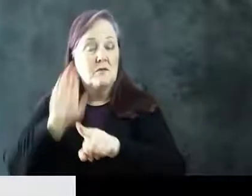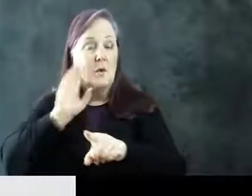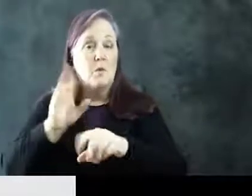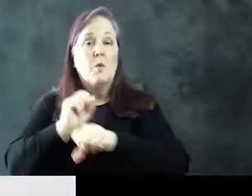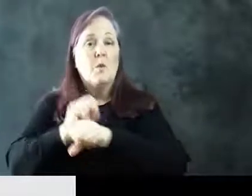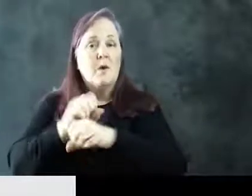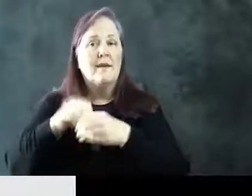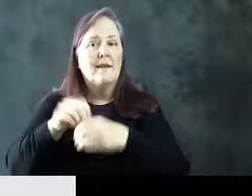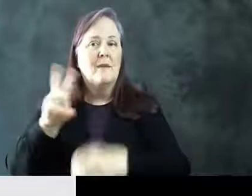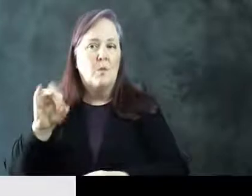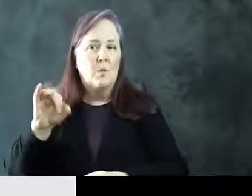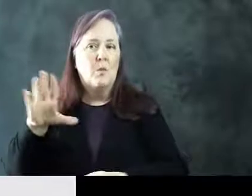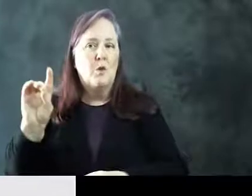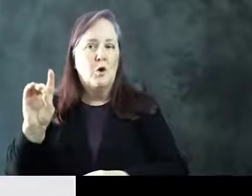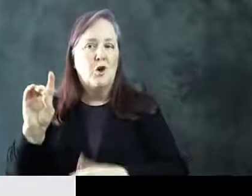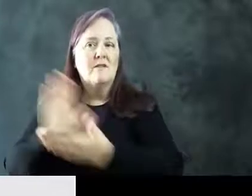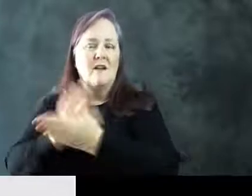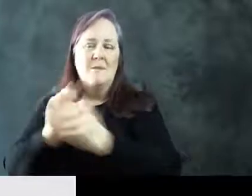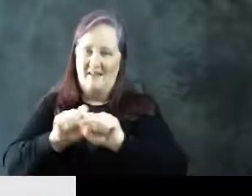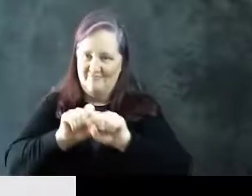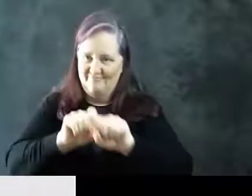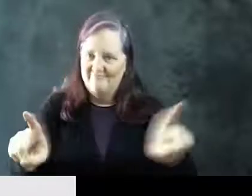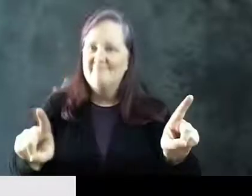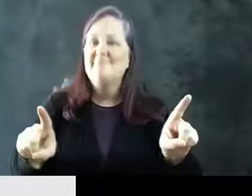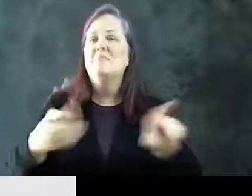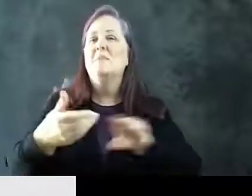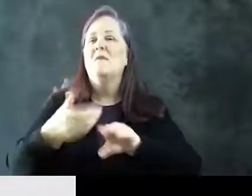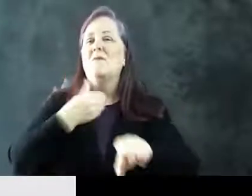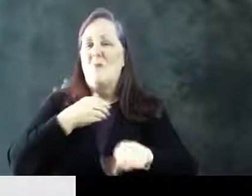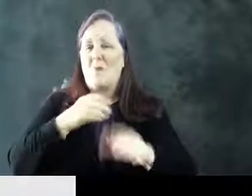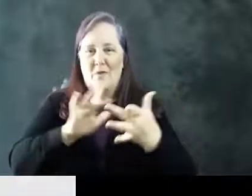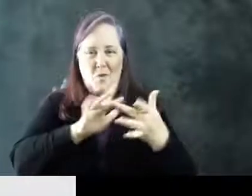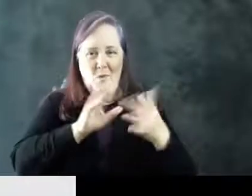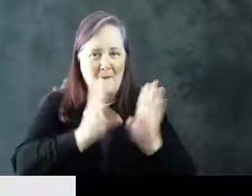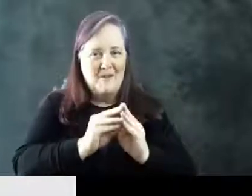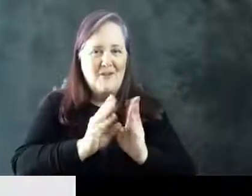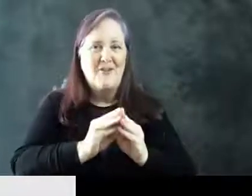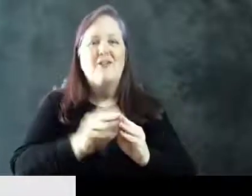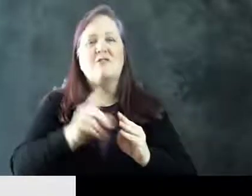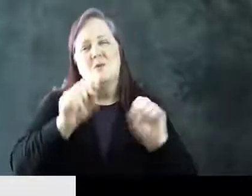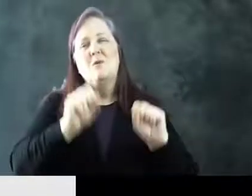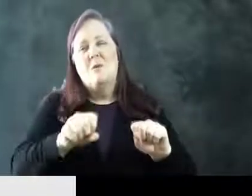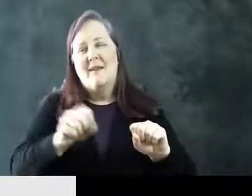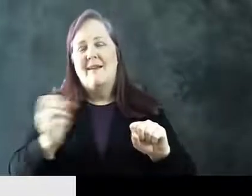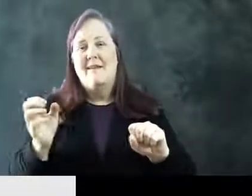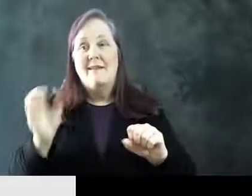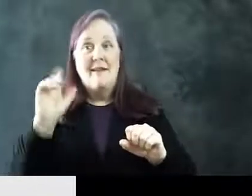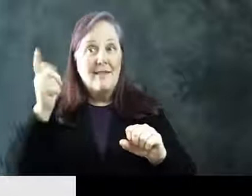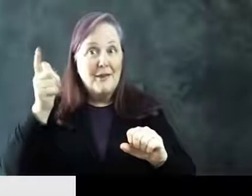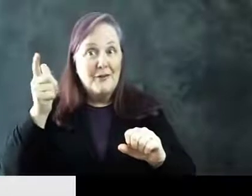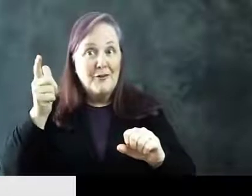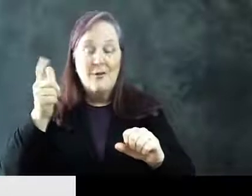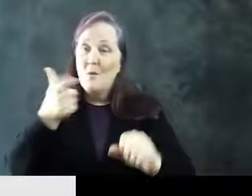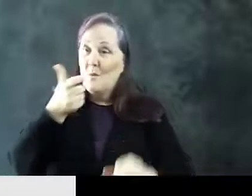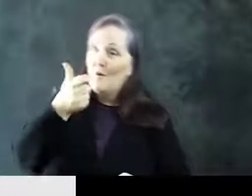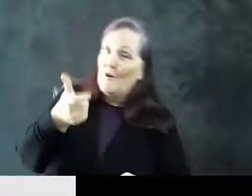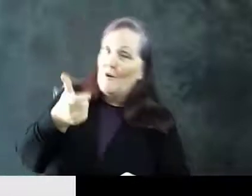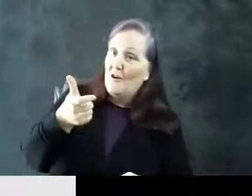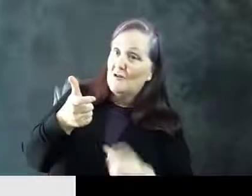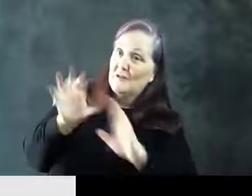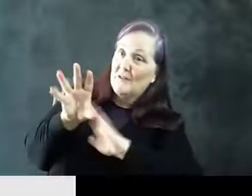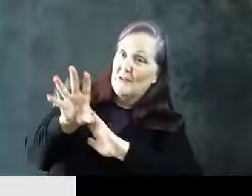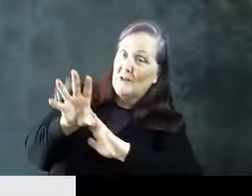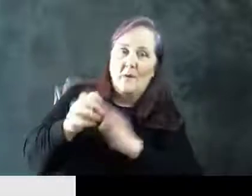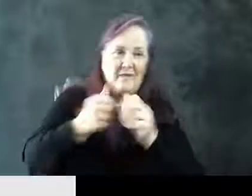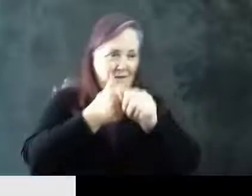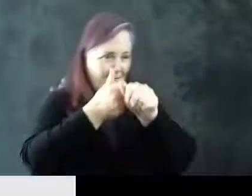in a Word document. I sent that out to everybody before the webinar, so you are able to come back once the archive is out and follow along